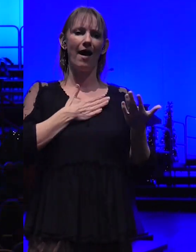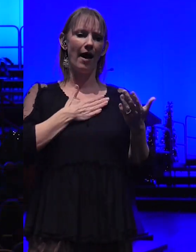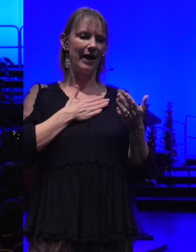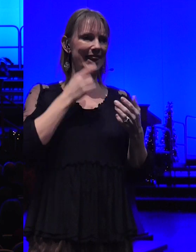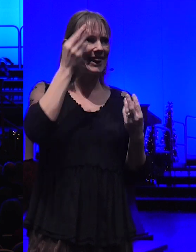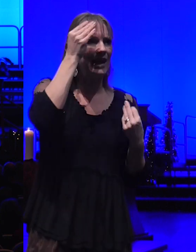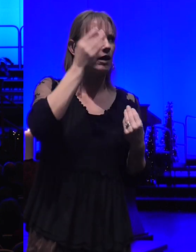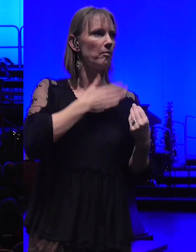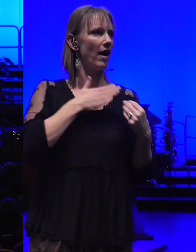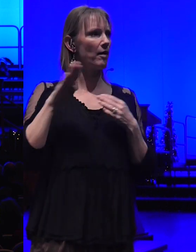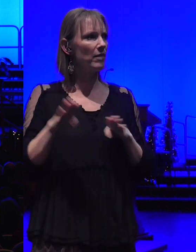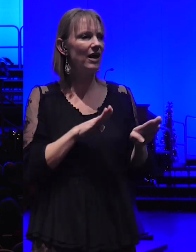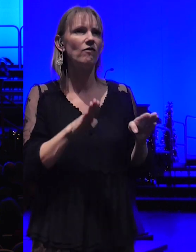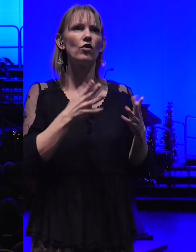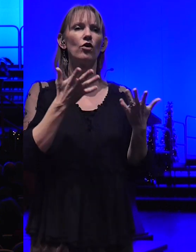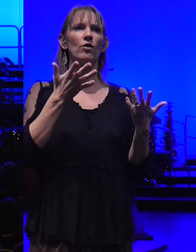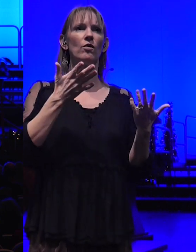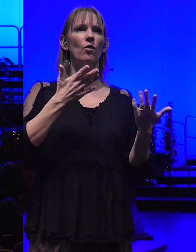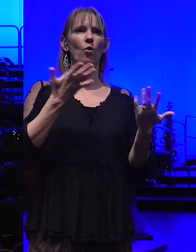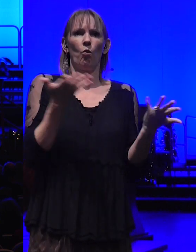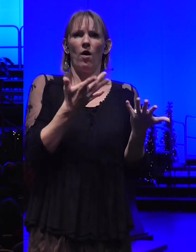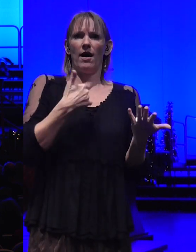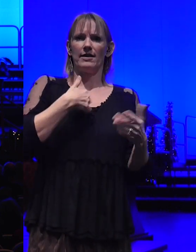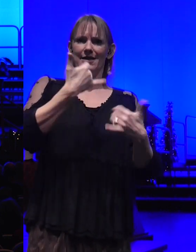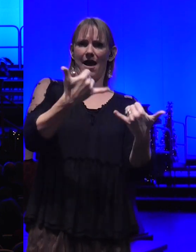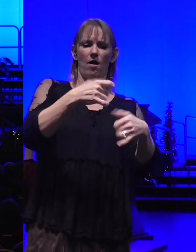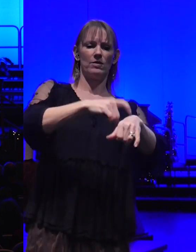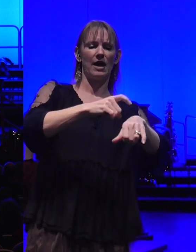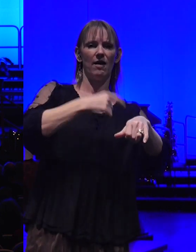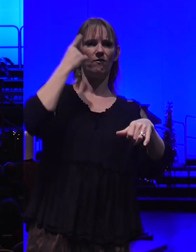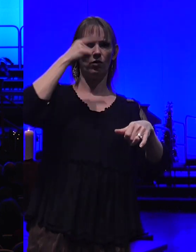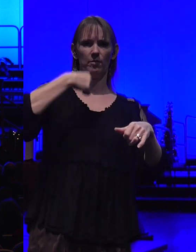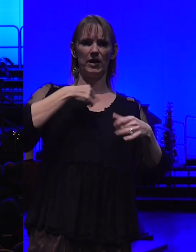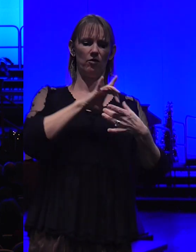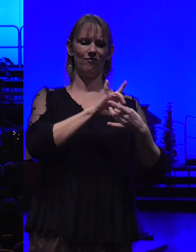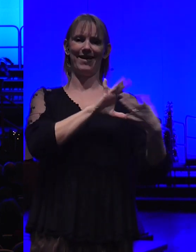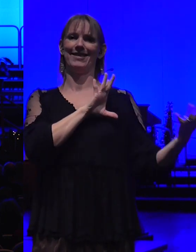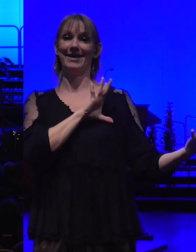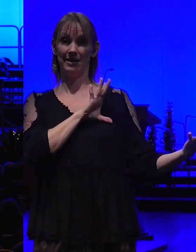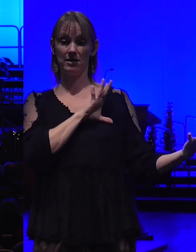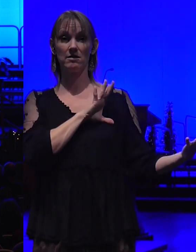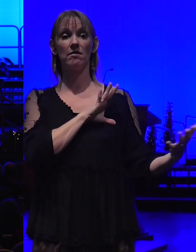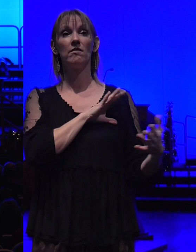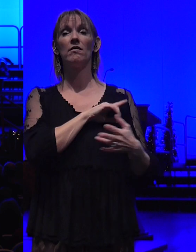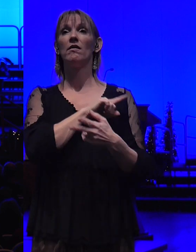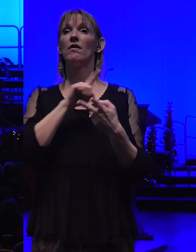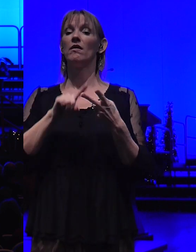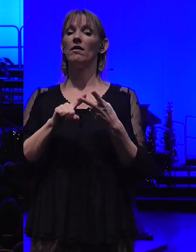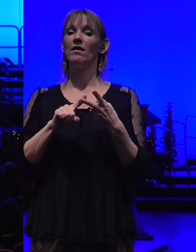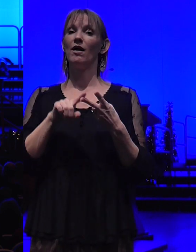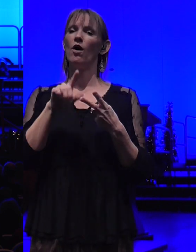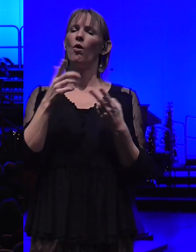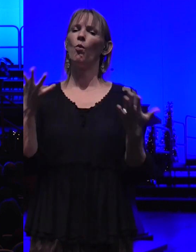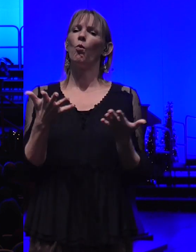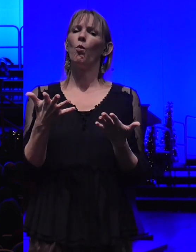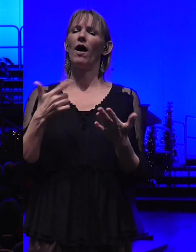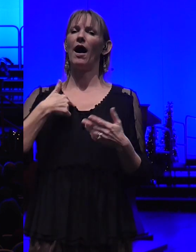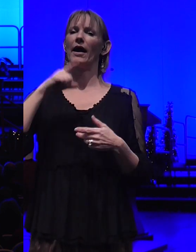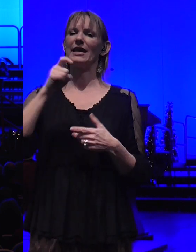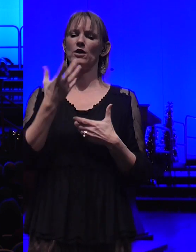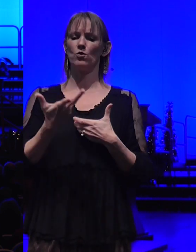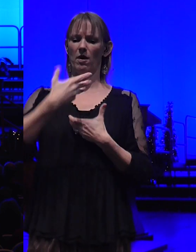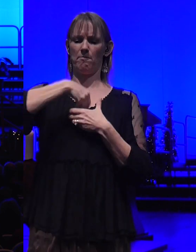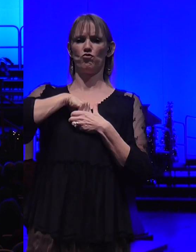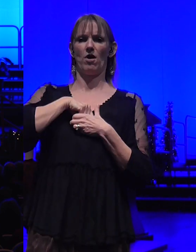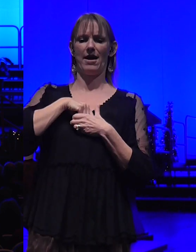behaviors and my dream? What's time to release? And then equally courageously to ask, what's it time to embrace that